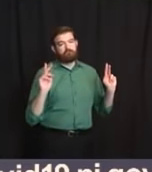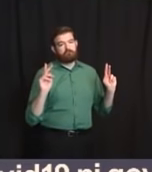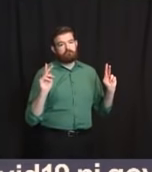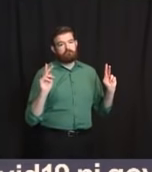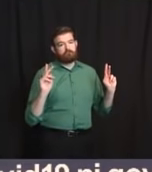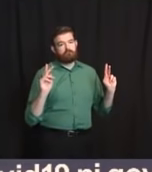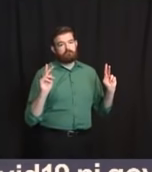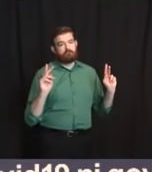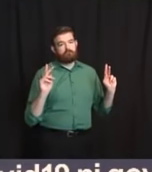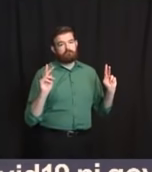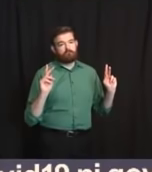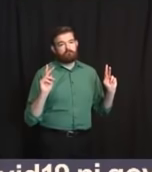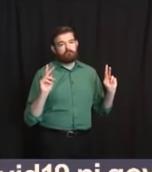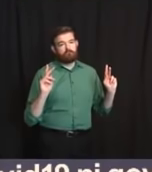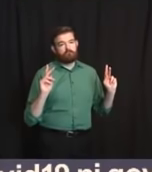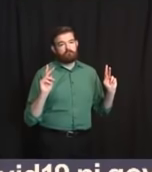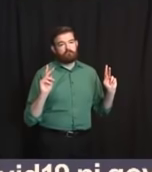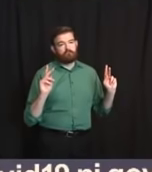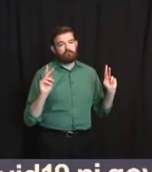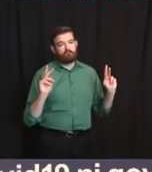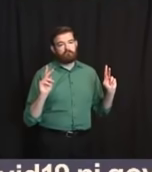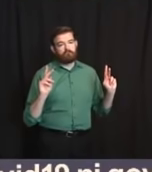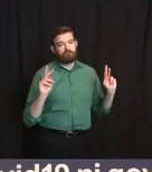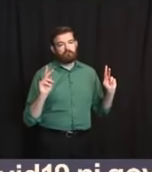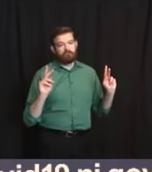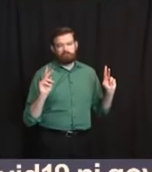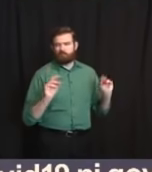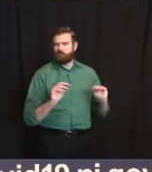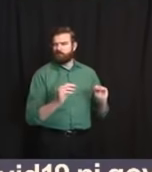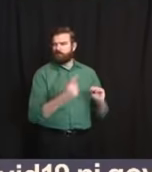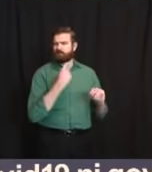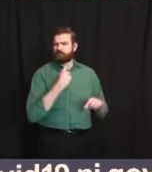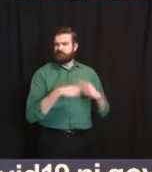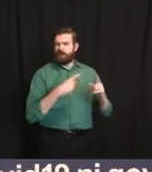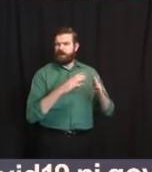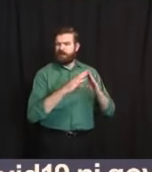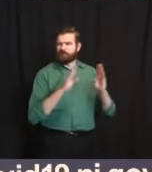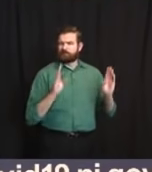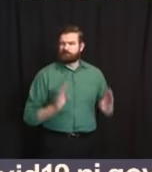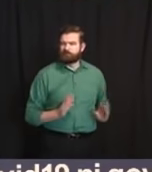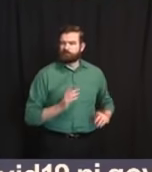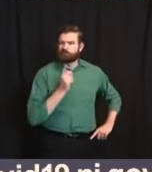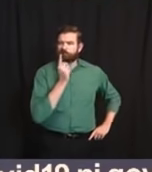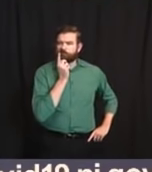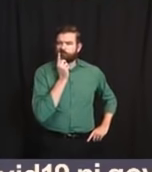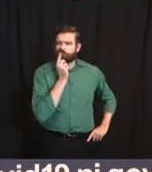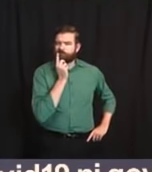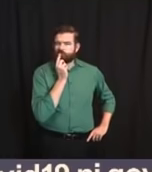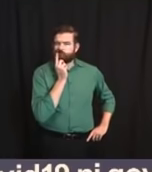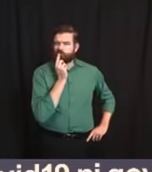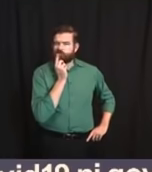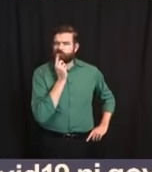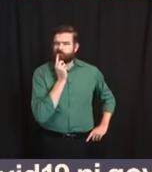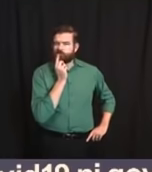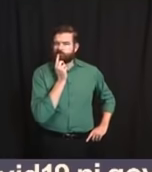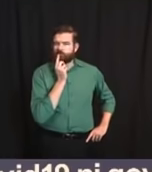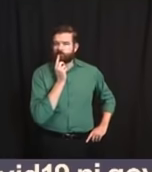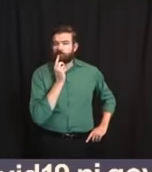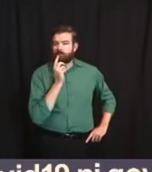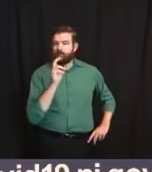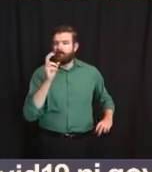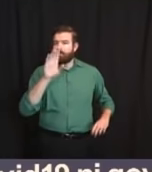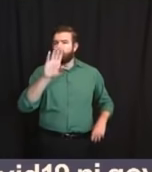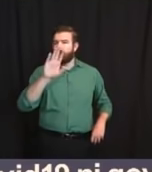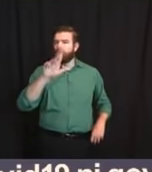I've not been asked the question about sharing the house, but this notion of the bubble and going and breaking your bubble and going outside of it, if there's more